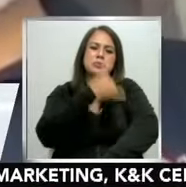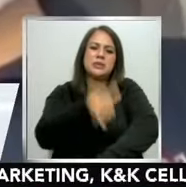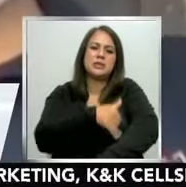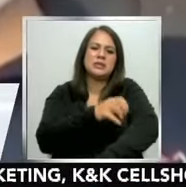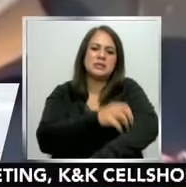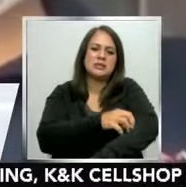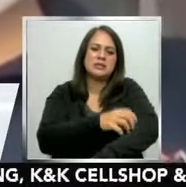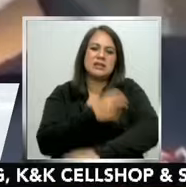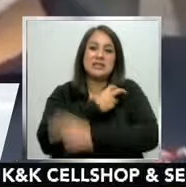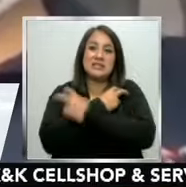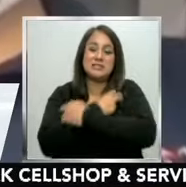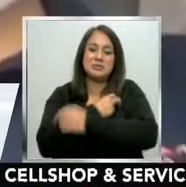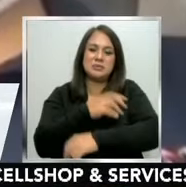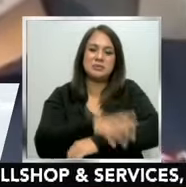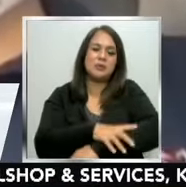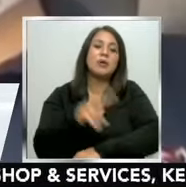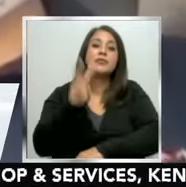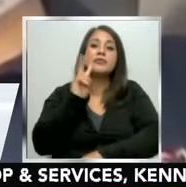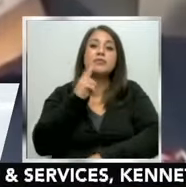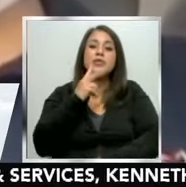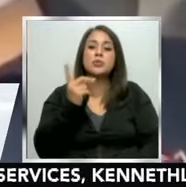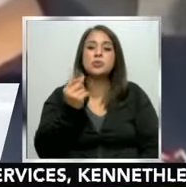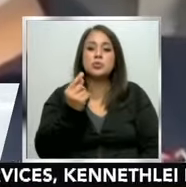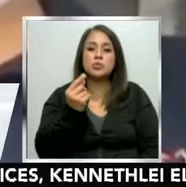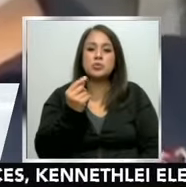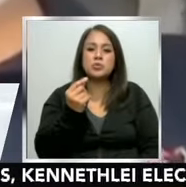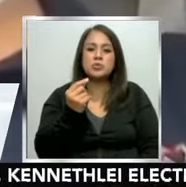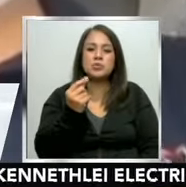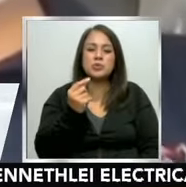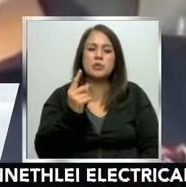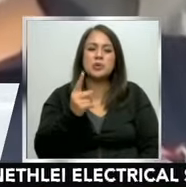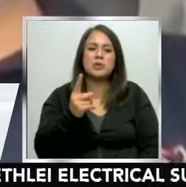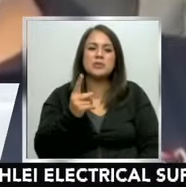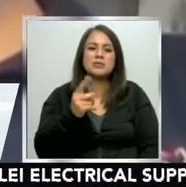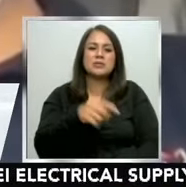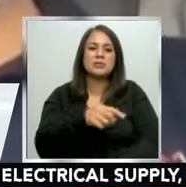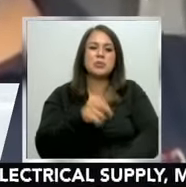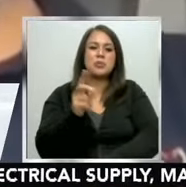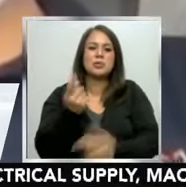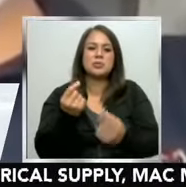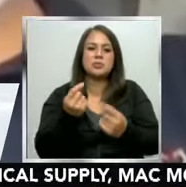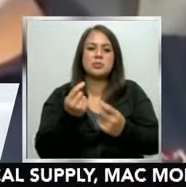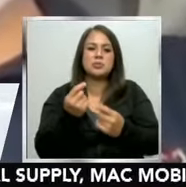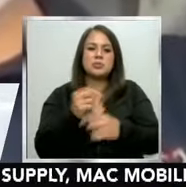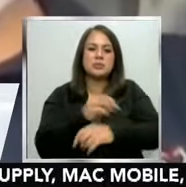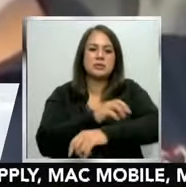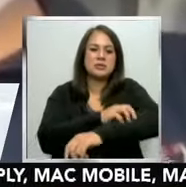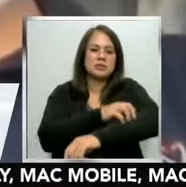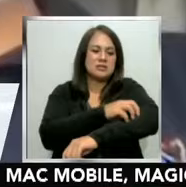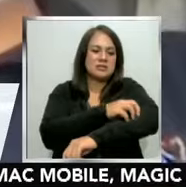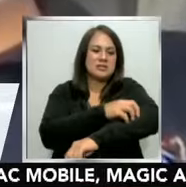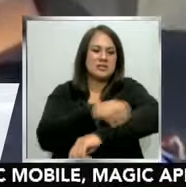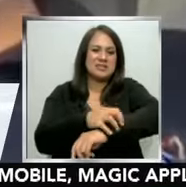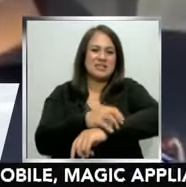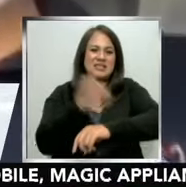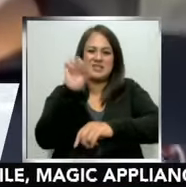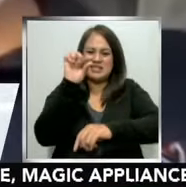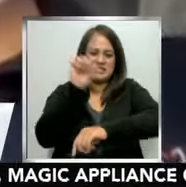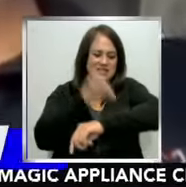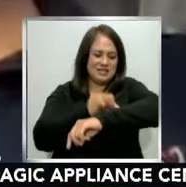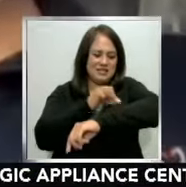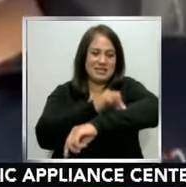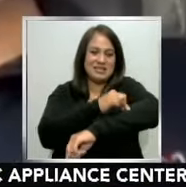vinegar does is it basically causes the architecture of these tiny little bombs to